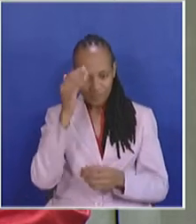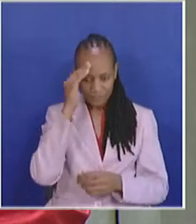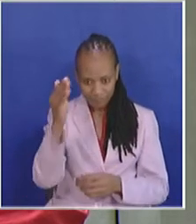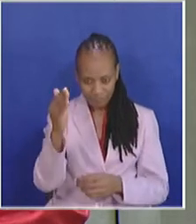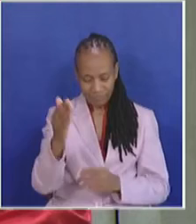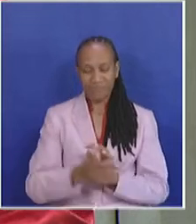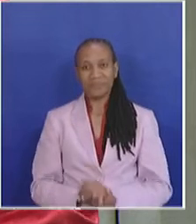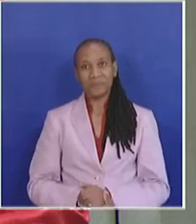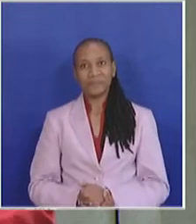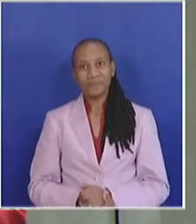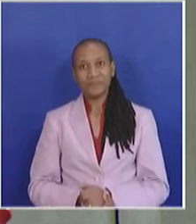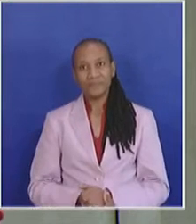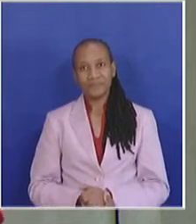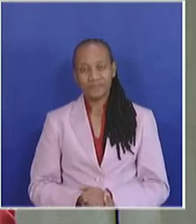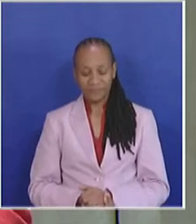Madume Shiao.